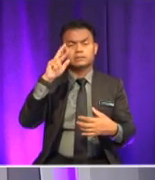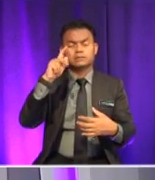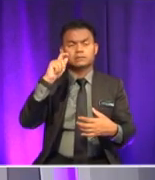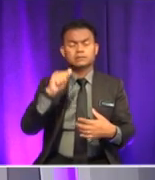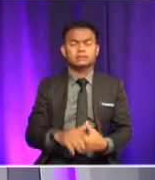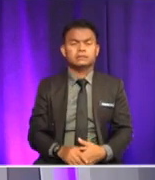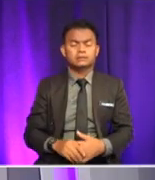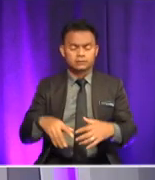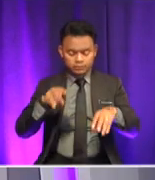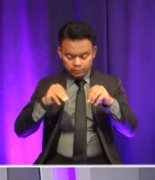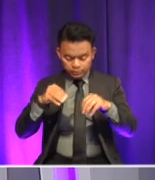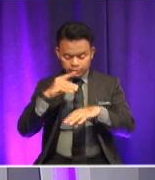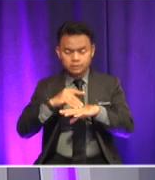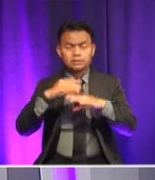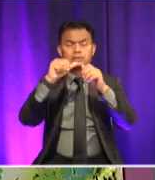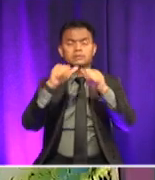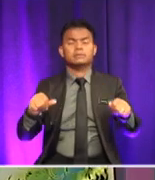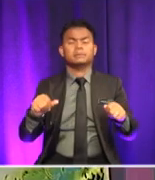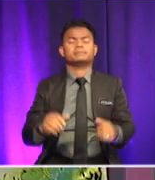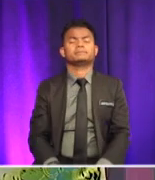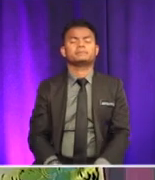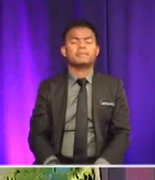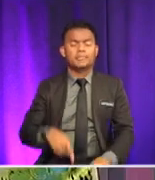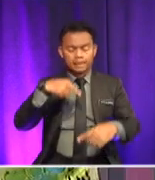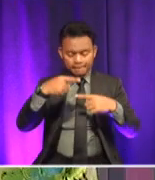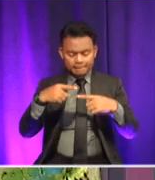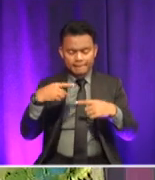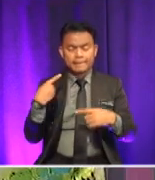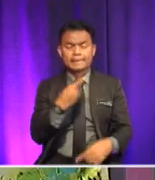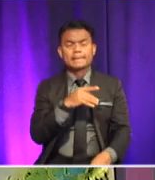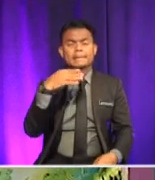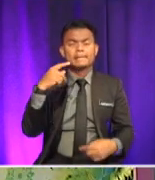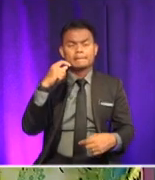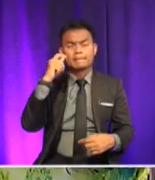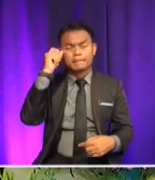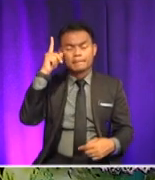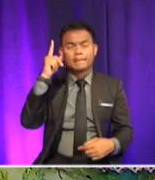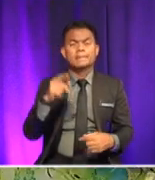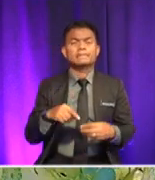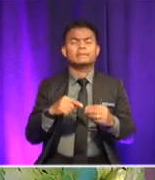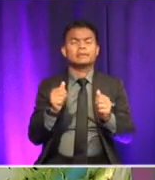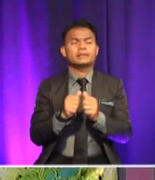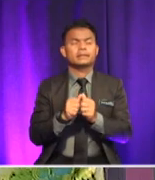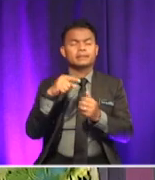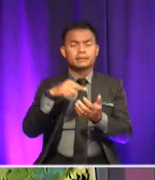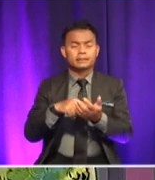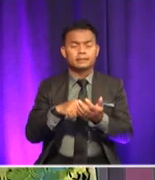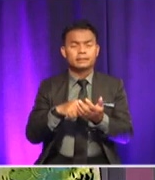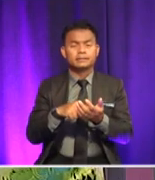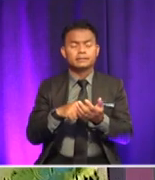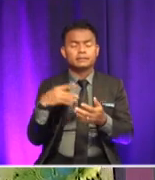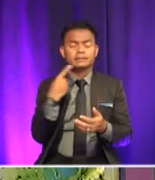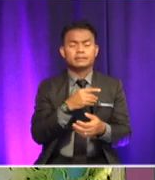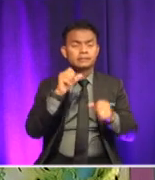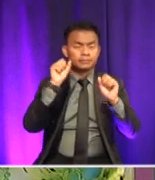skeptical. Exactly. So, when we understand about interrogation, when you look back at the passage, you're trying to find the keywords that's related to that. That